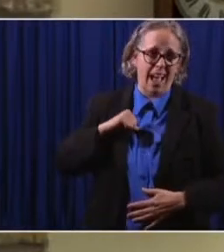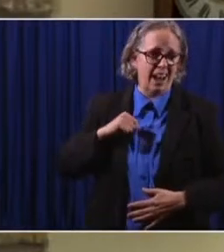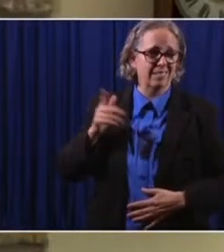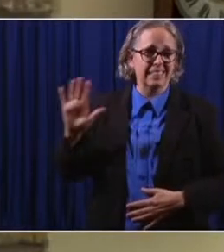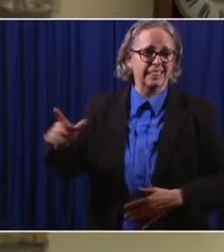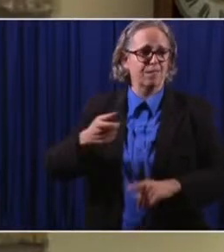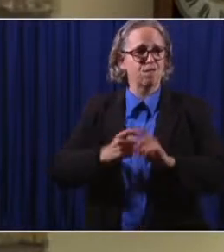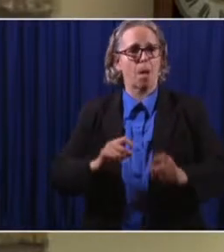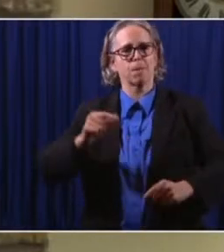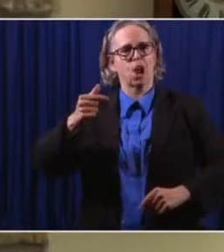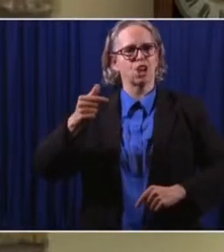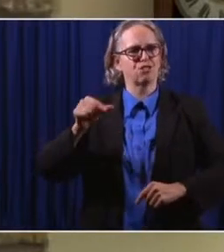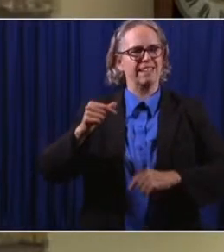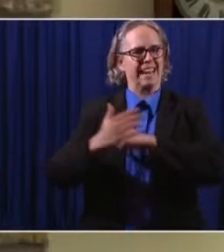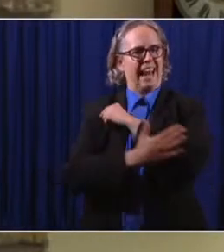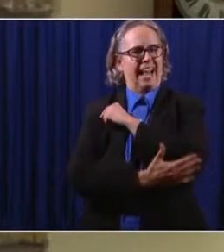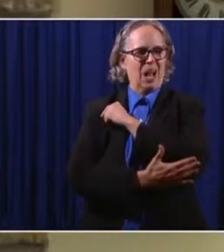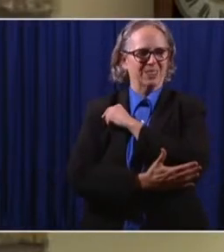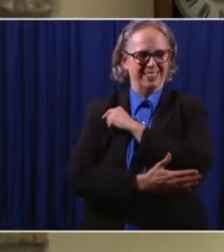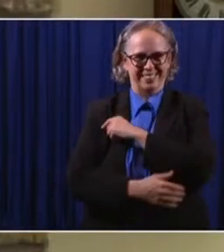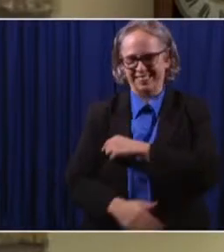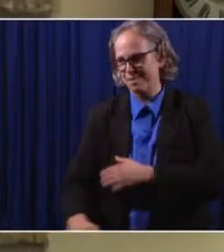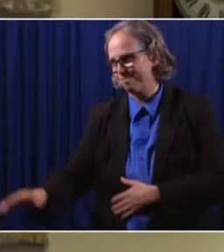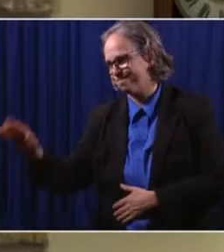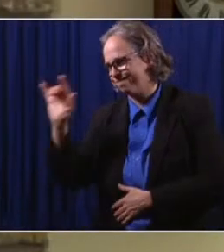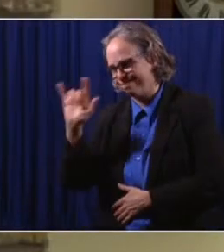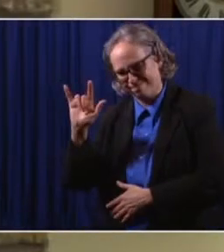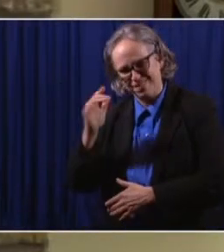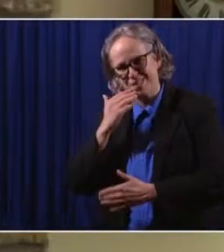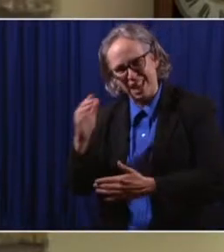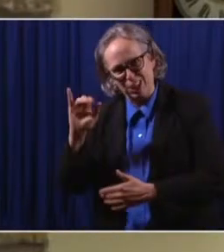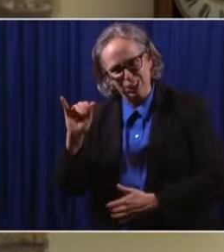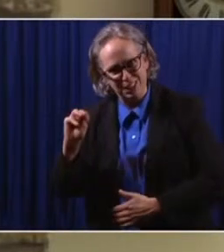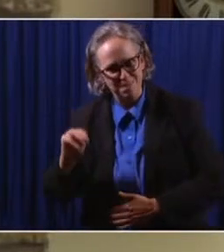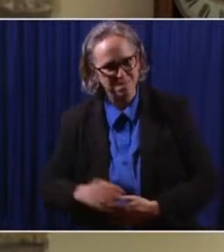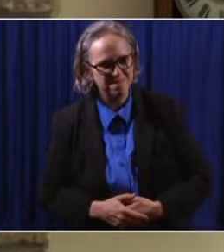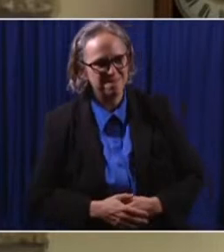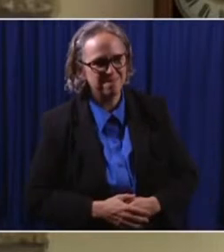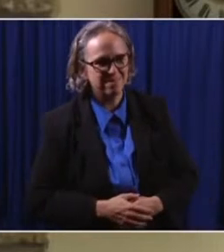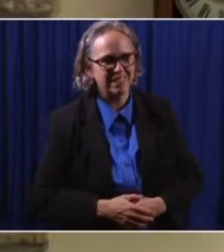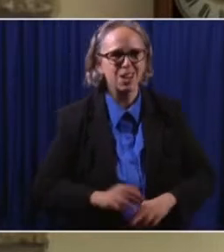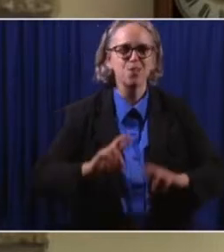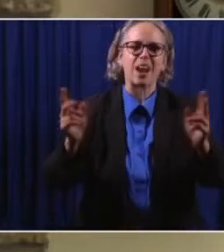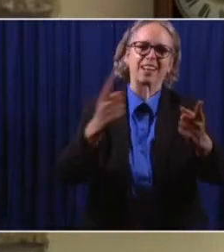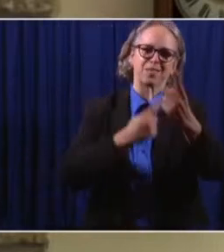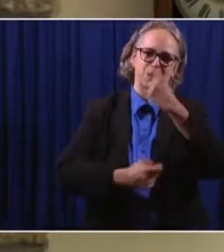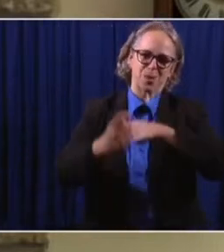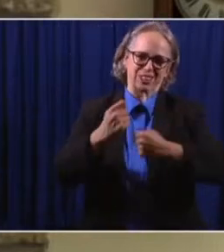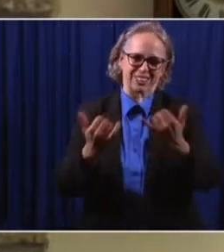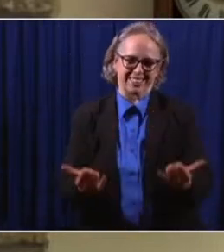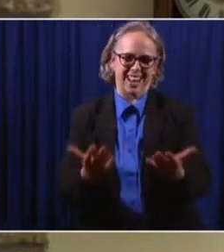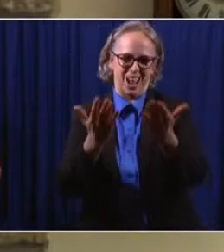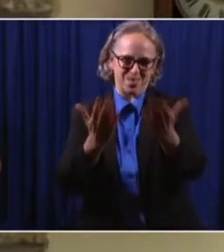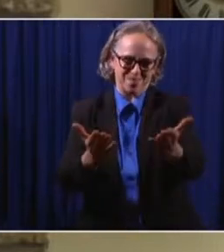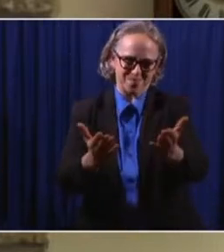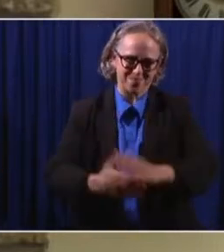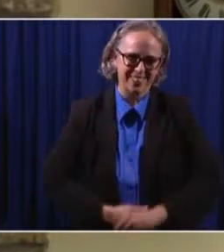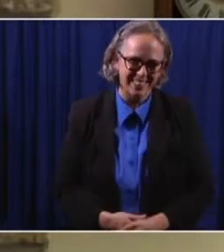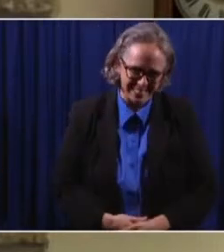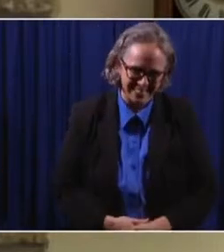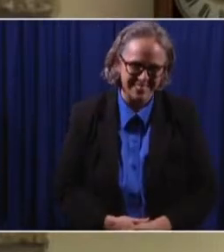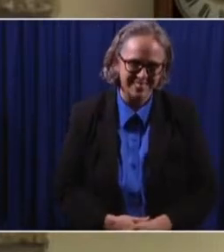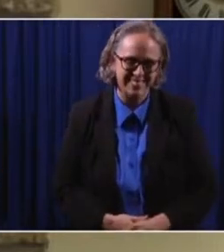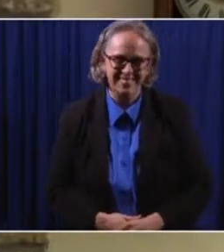but we're just proud of him. Thanks, Jim. Appreciate it very much. Ready for questions? Governor, your first question today is from